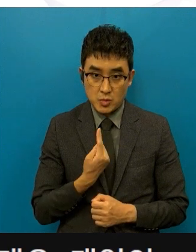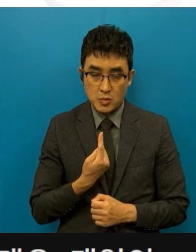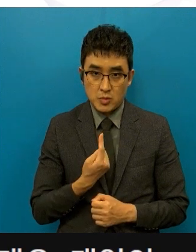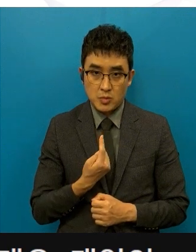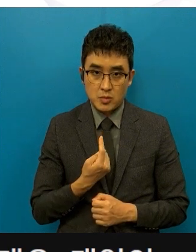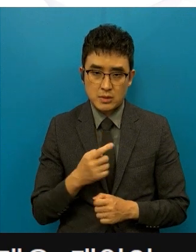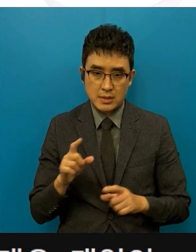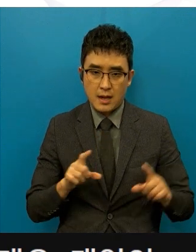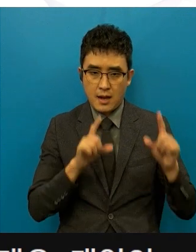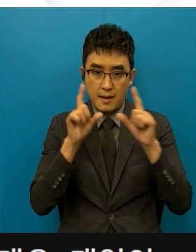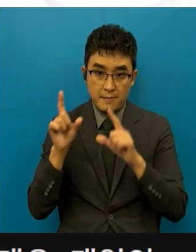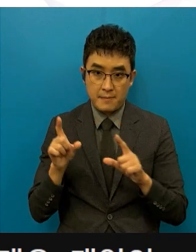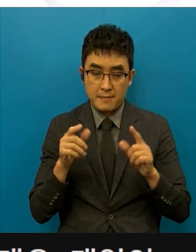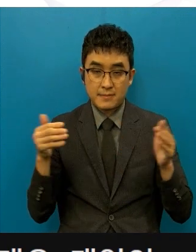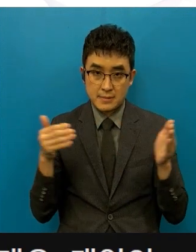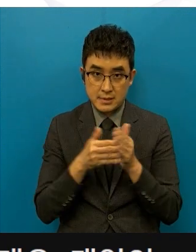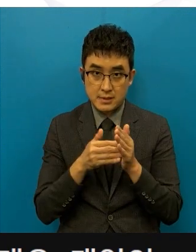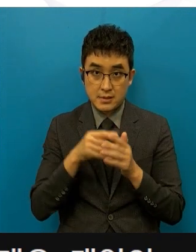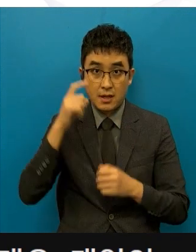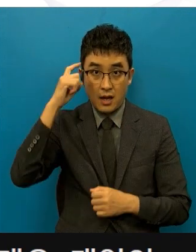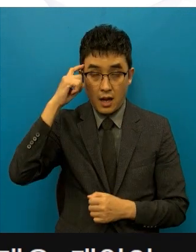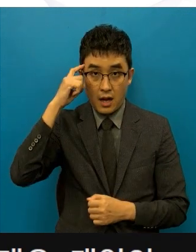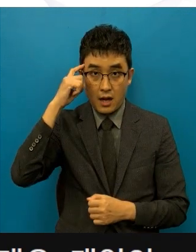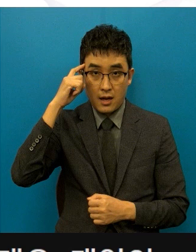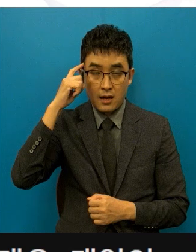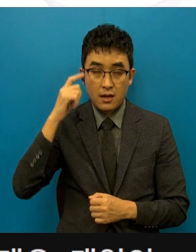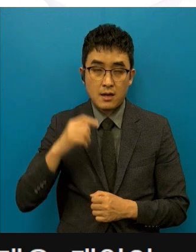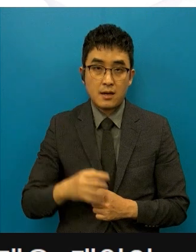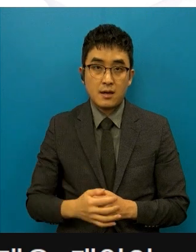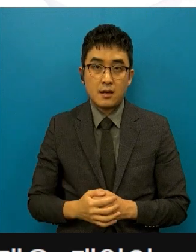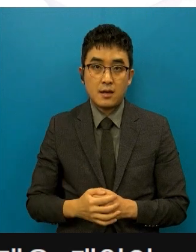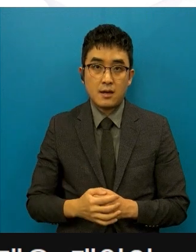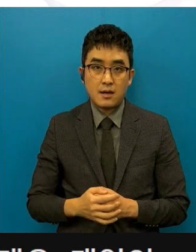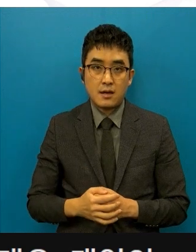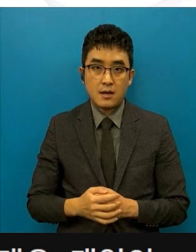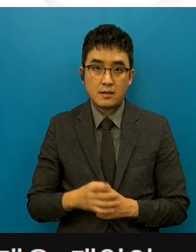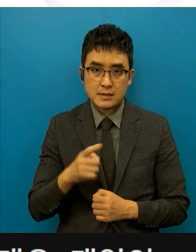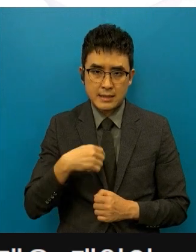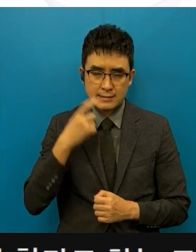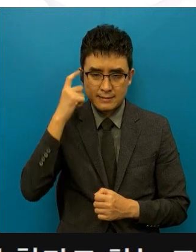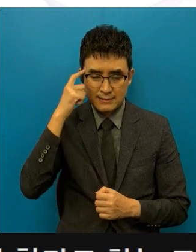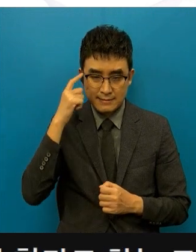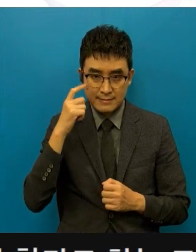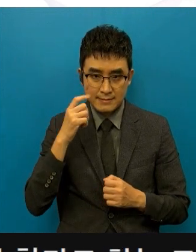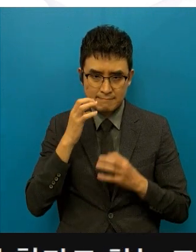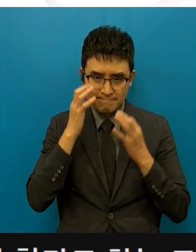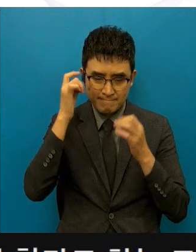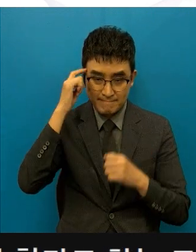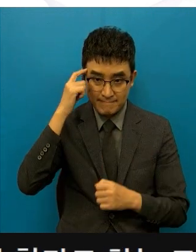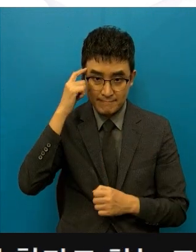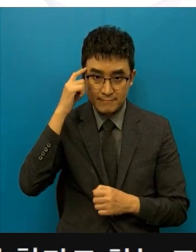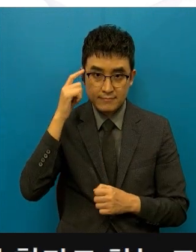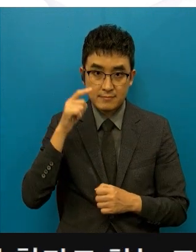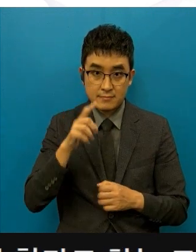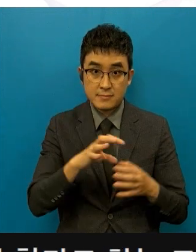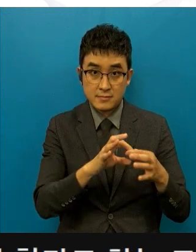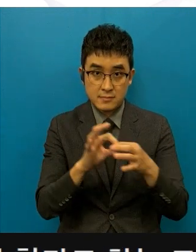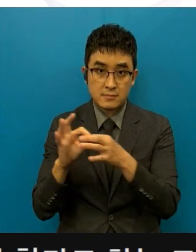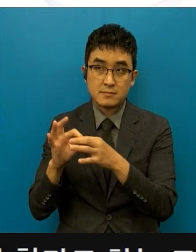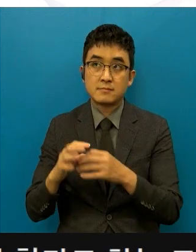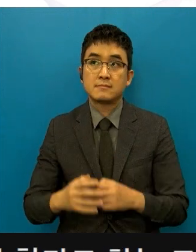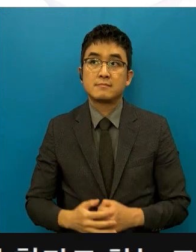this whole practice developed. As you all know, Switzerland is very famous for their assisted